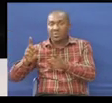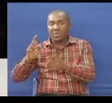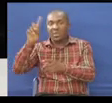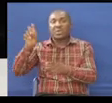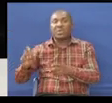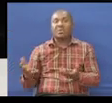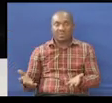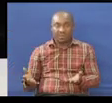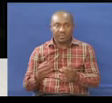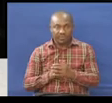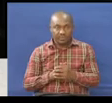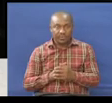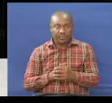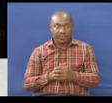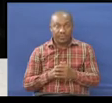equations.